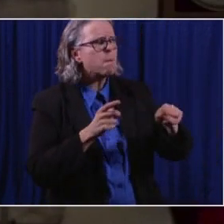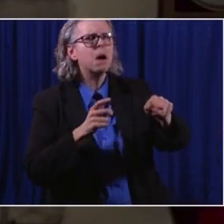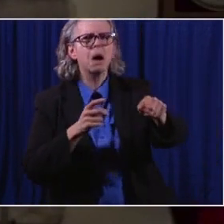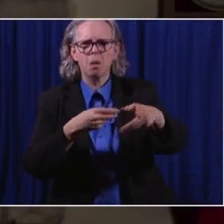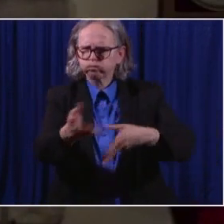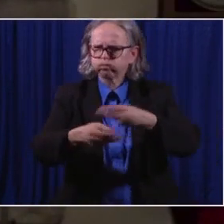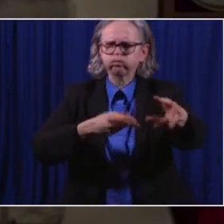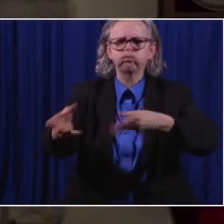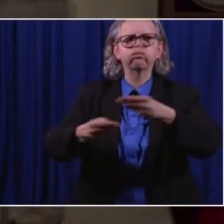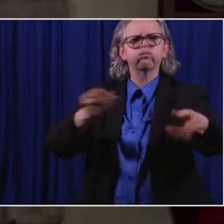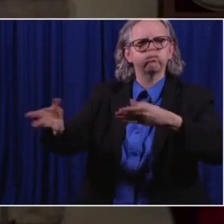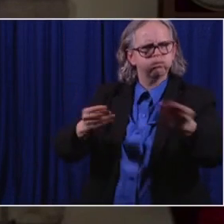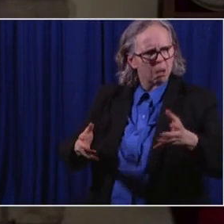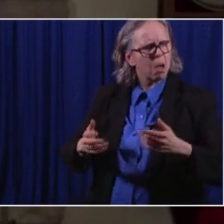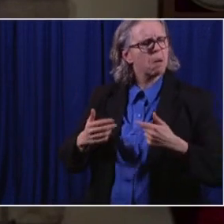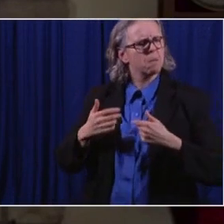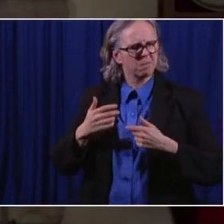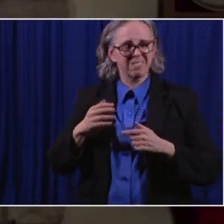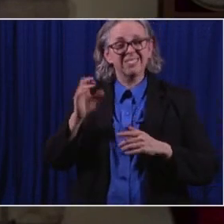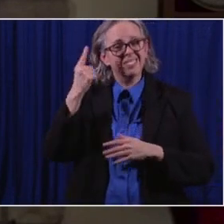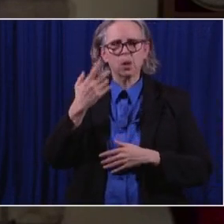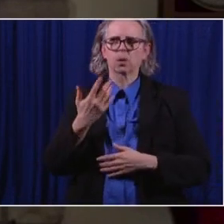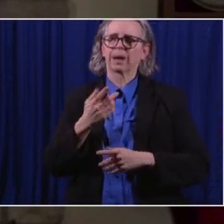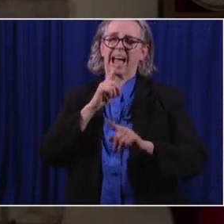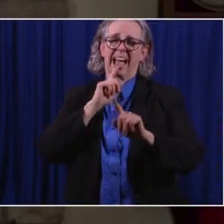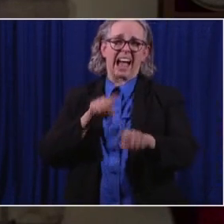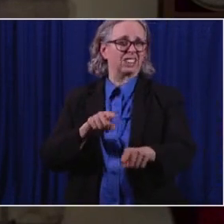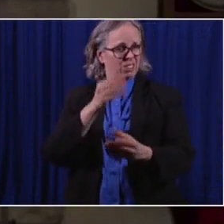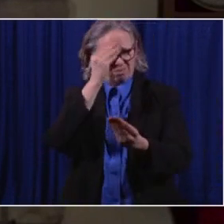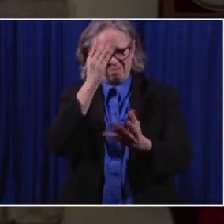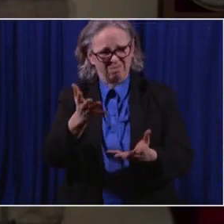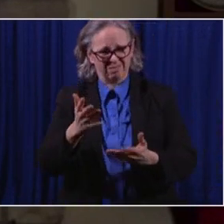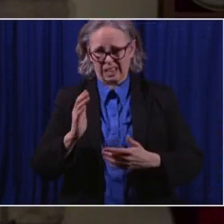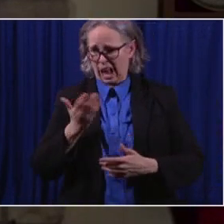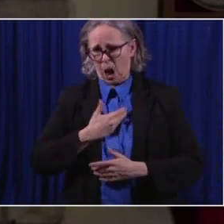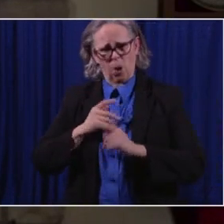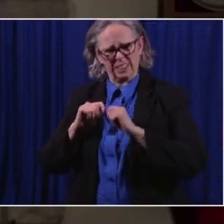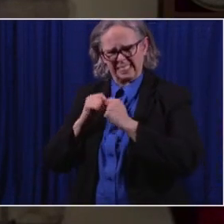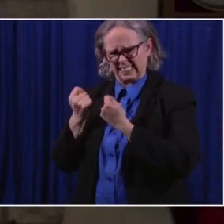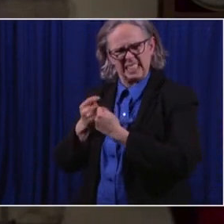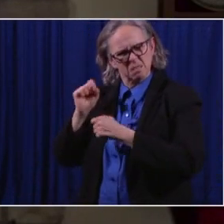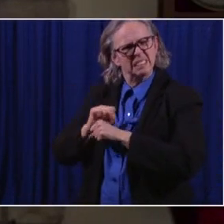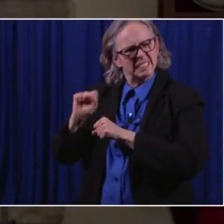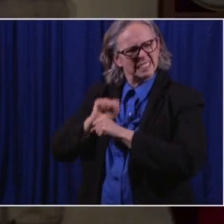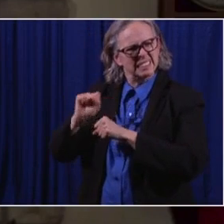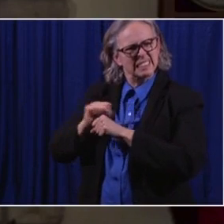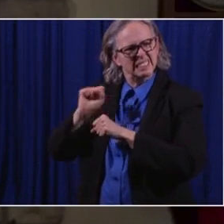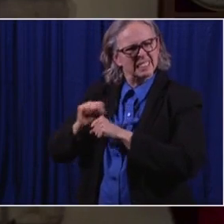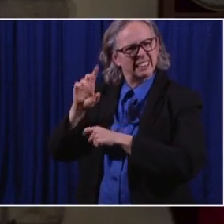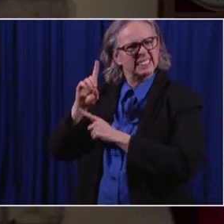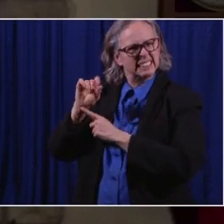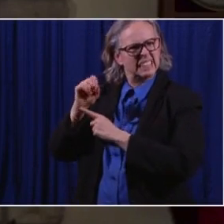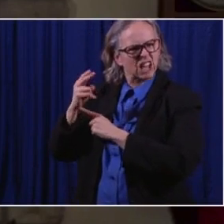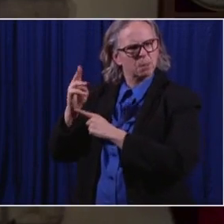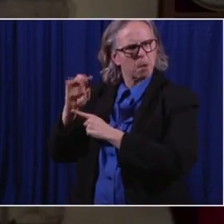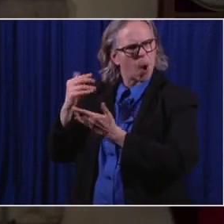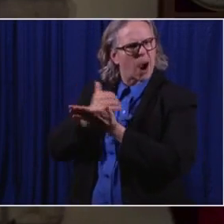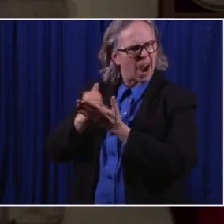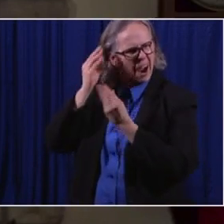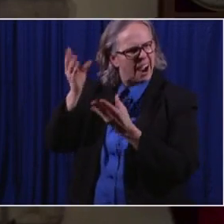only answer I can give is that our team is working on it. This is one more example of a very antiquated